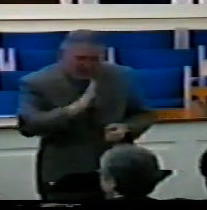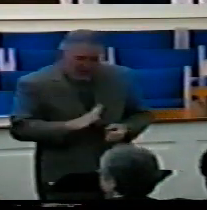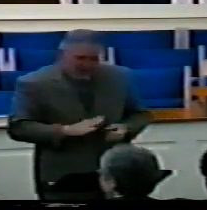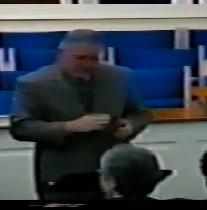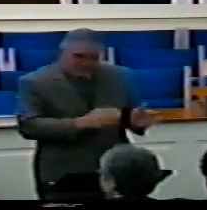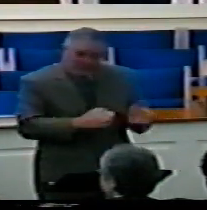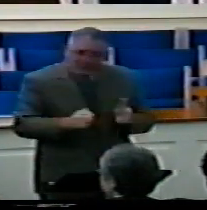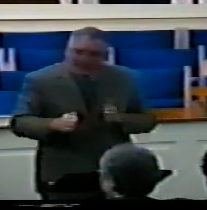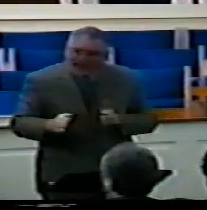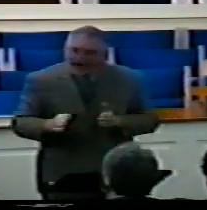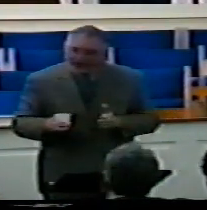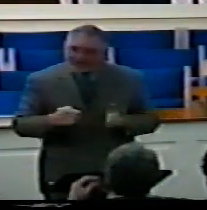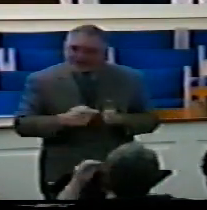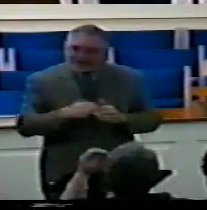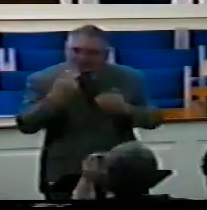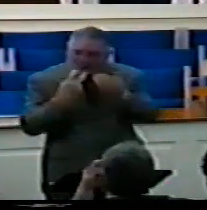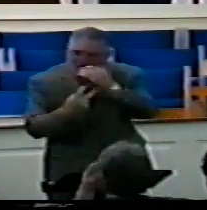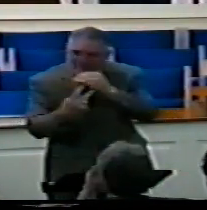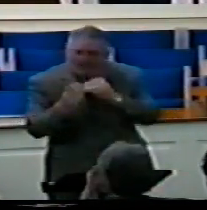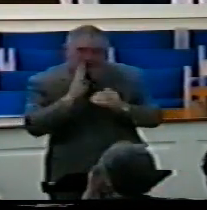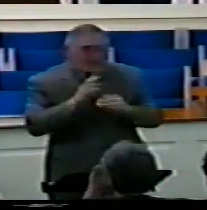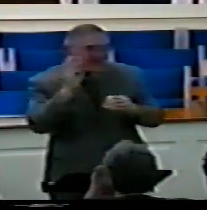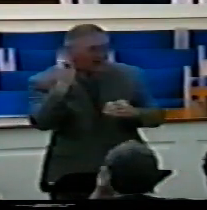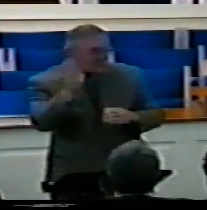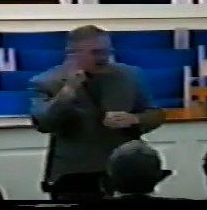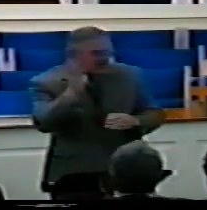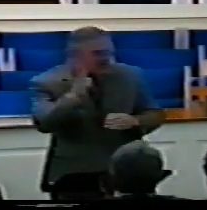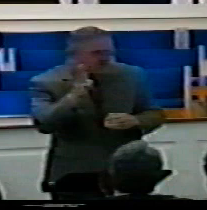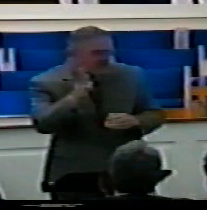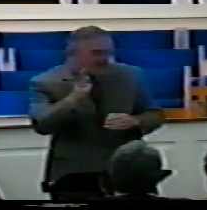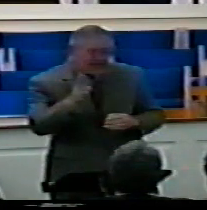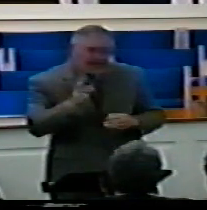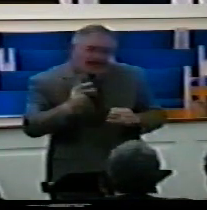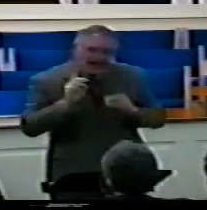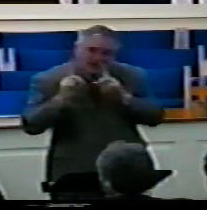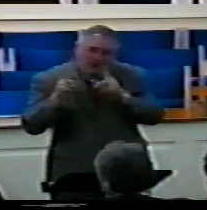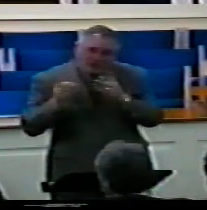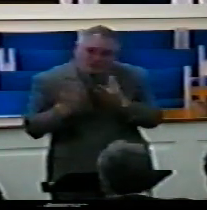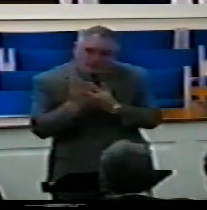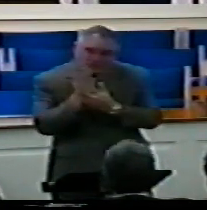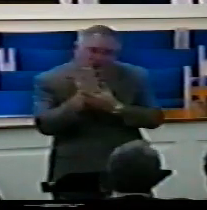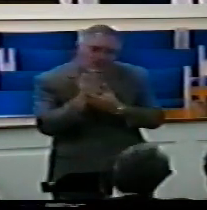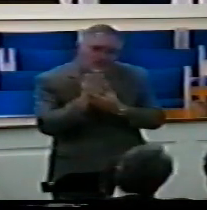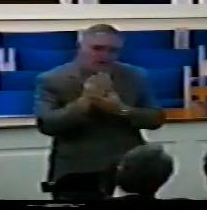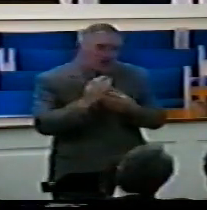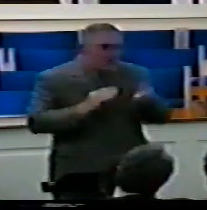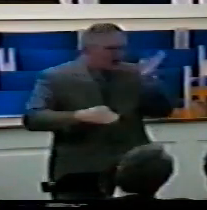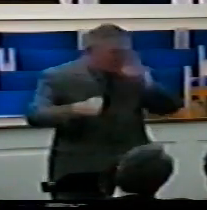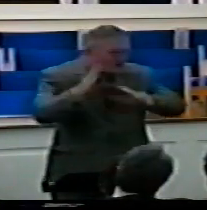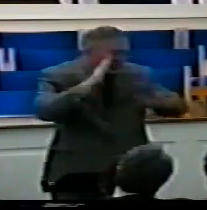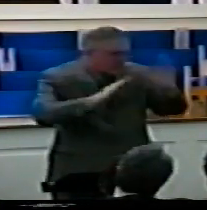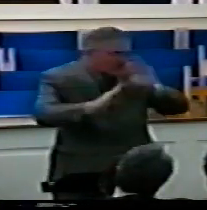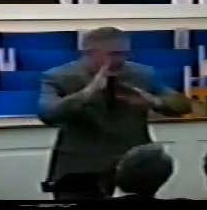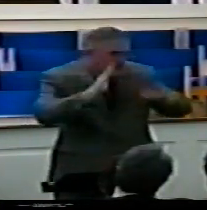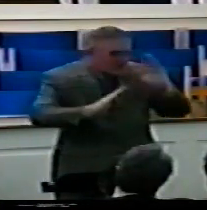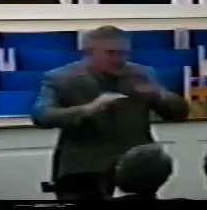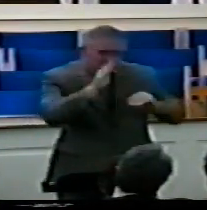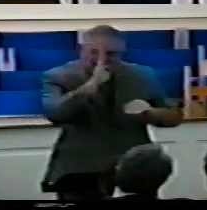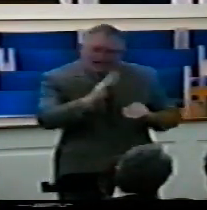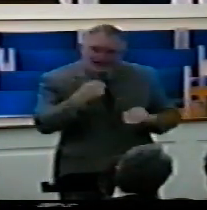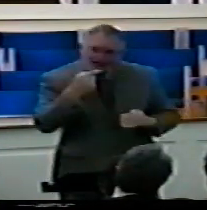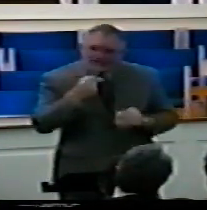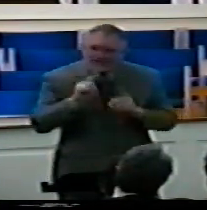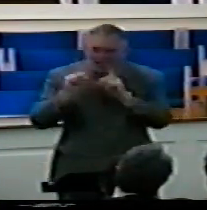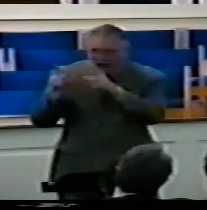him that he might be a witness. And when he went through all the trials of that life and the preparation, then God said to him, go say to